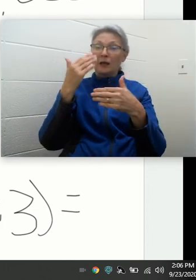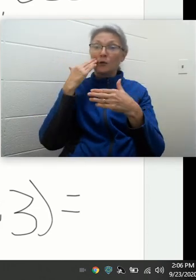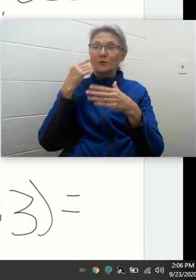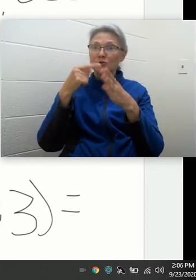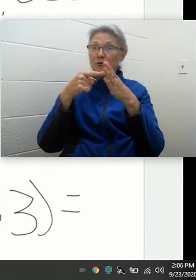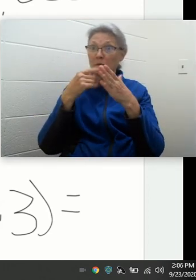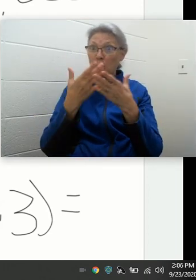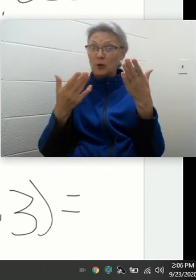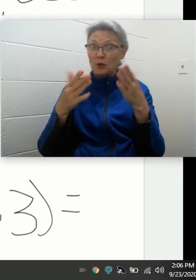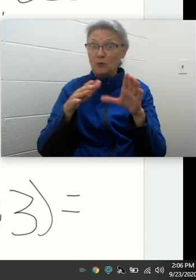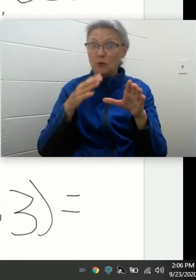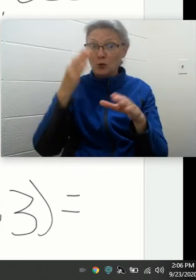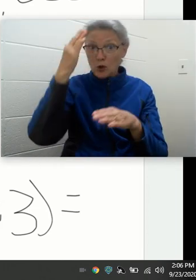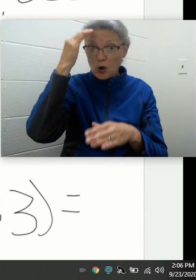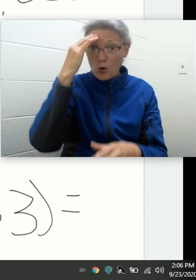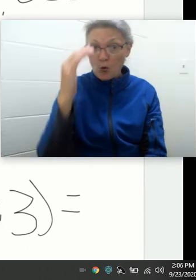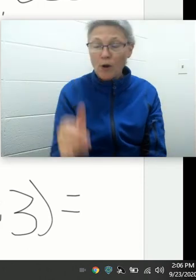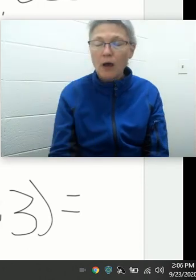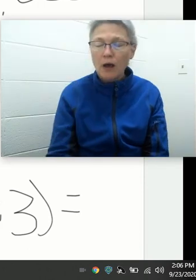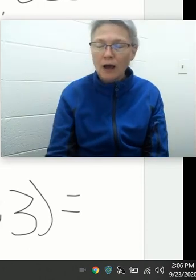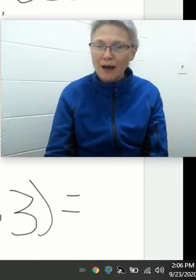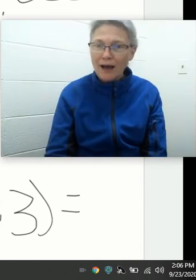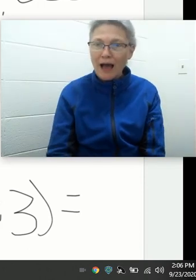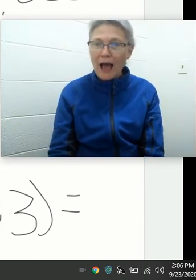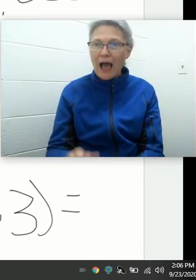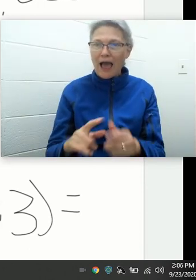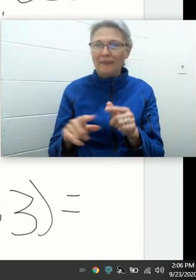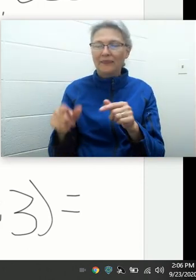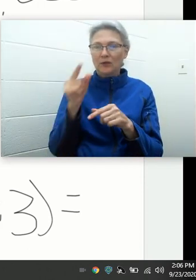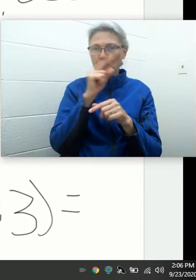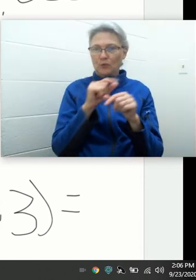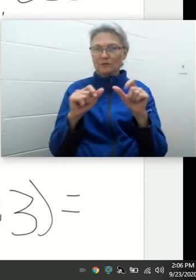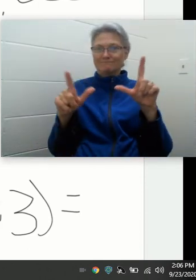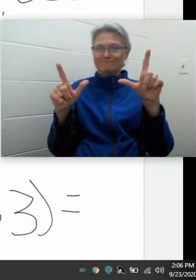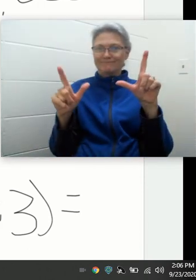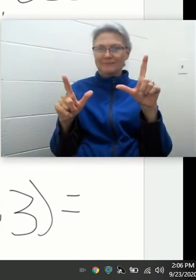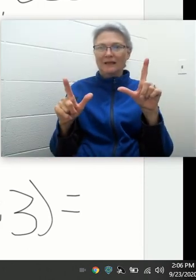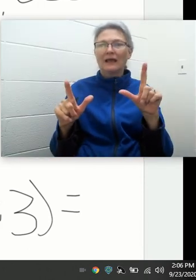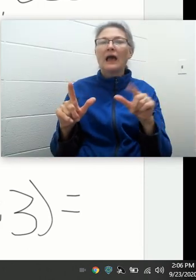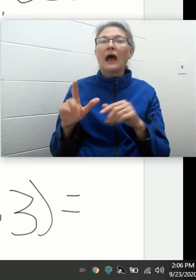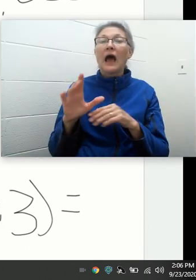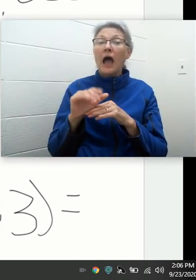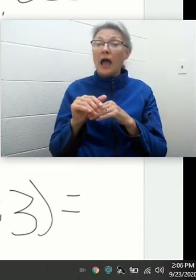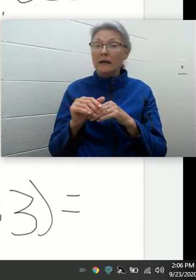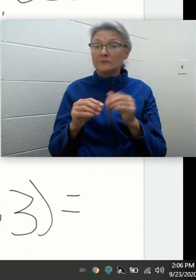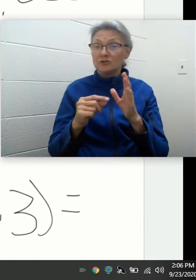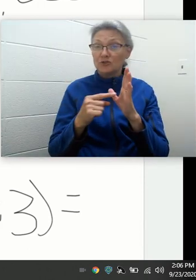show me what you know off on the Google Chrome Canvas.